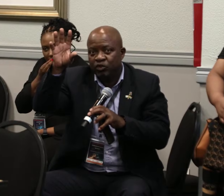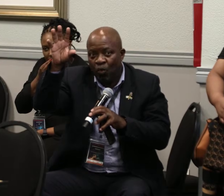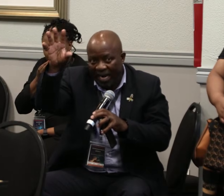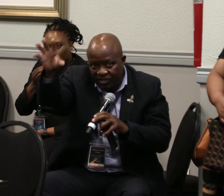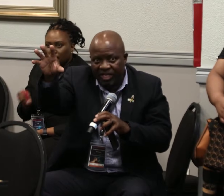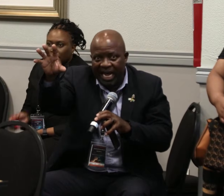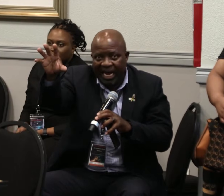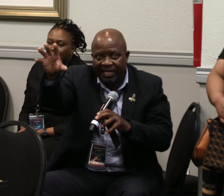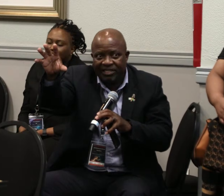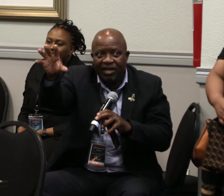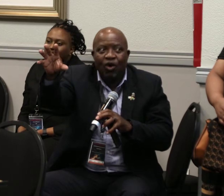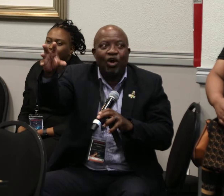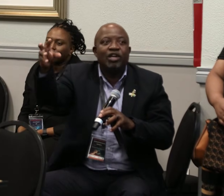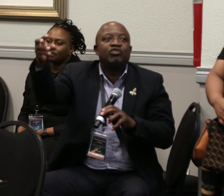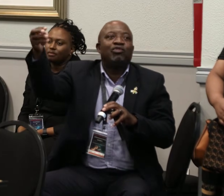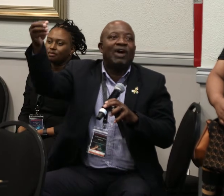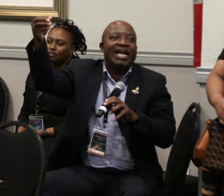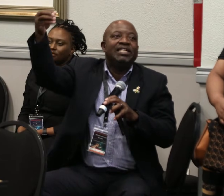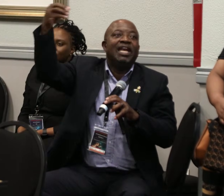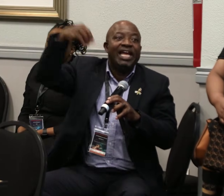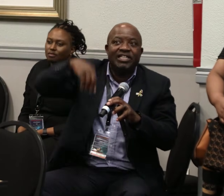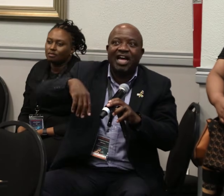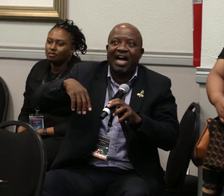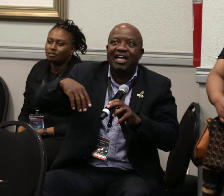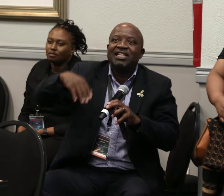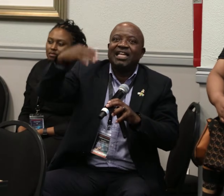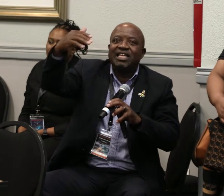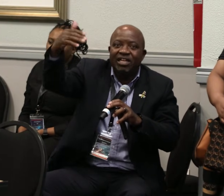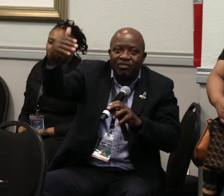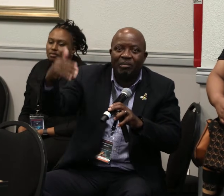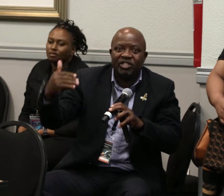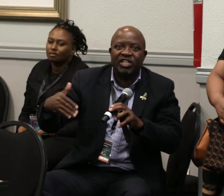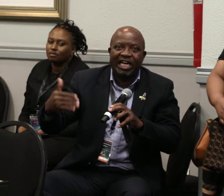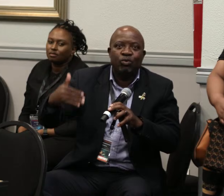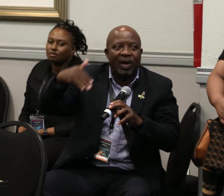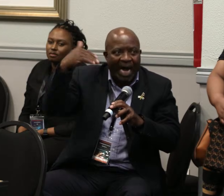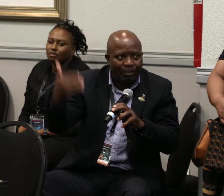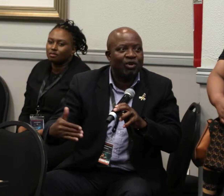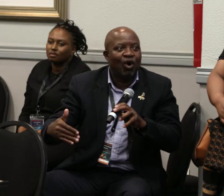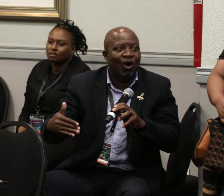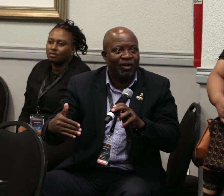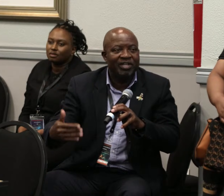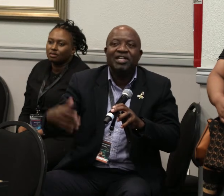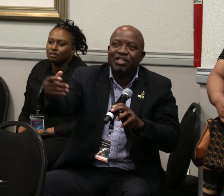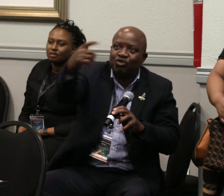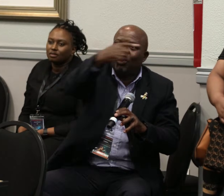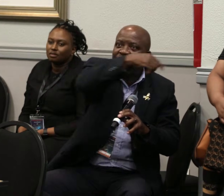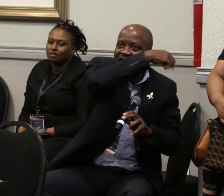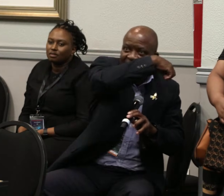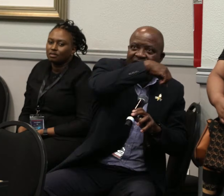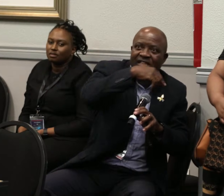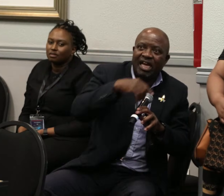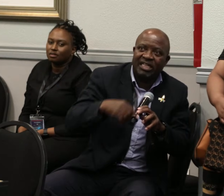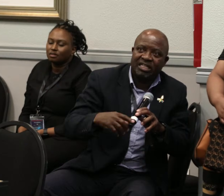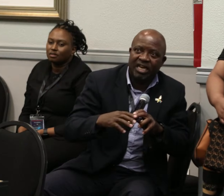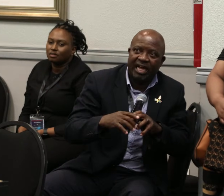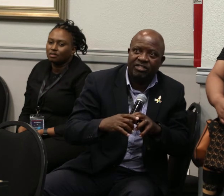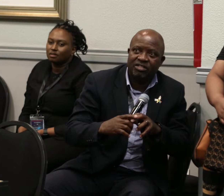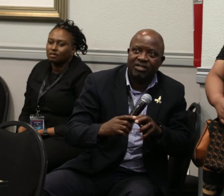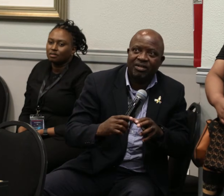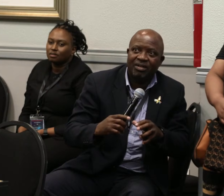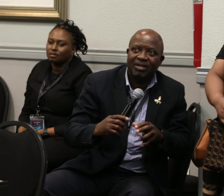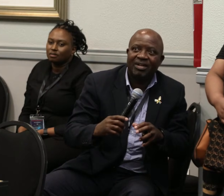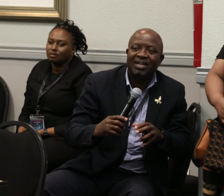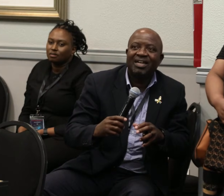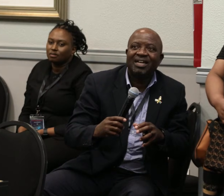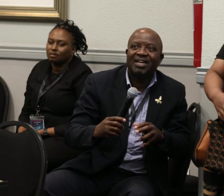in one slide only to find later that the information that we're harping on is contained in the other slides. There's only one